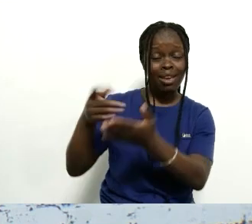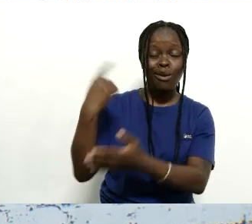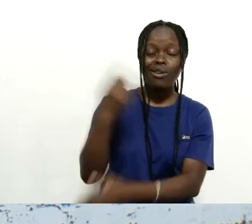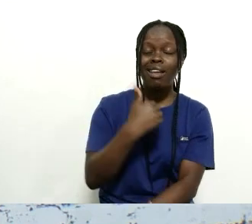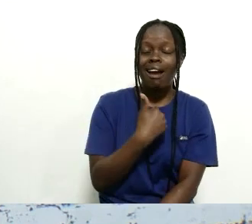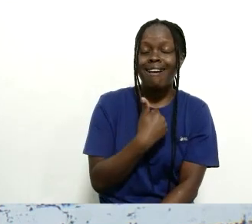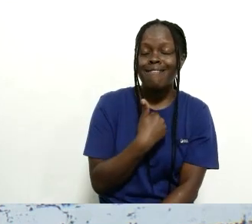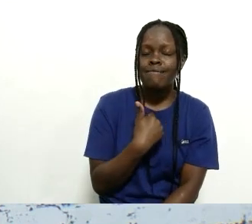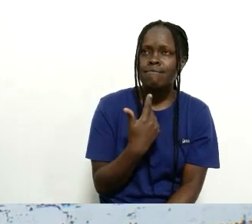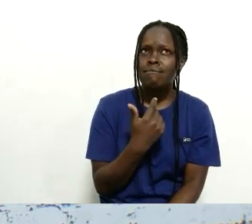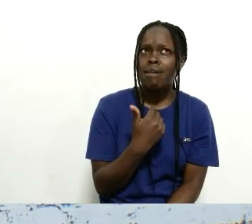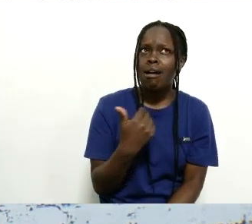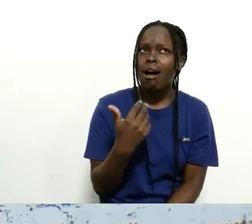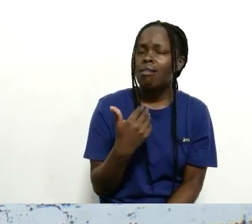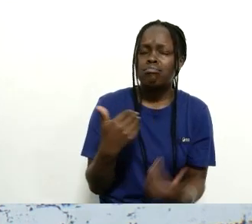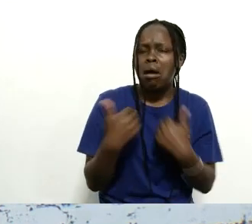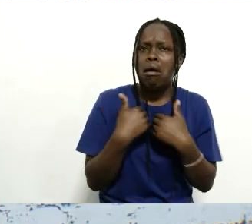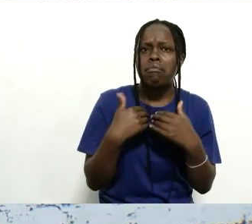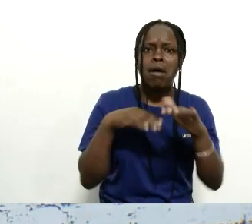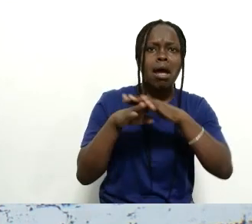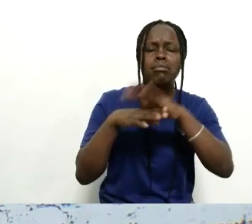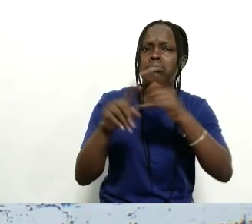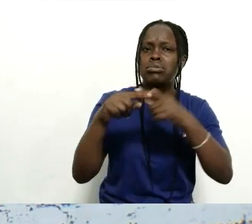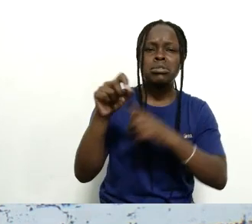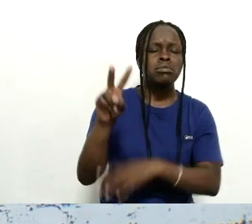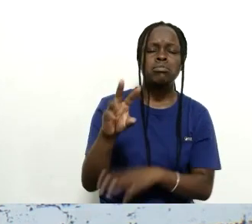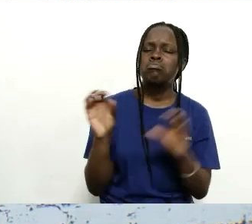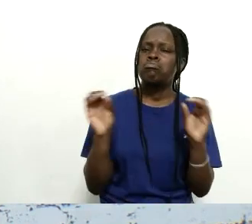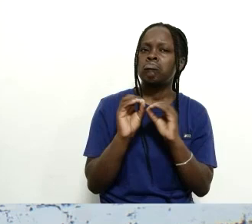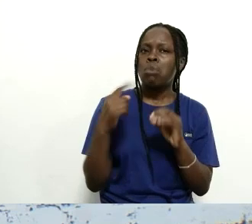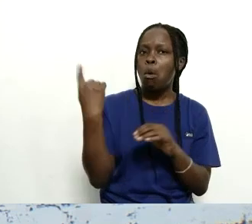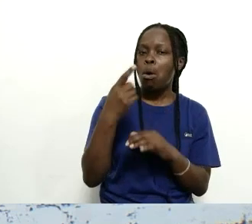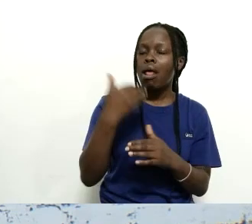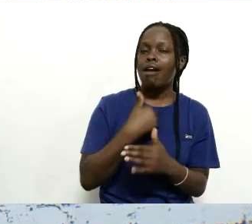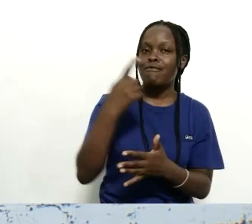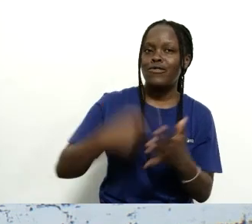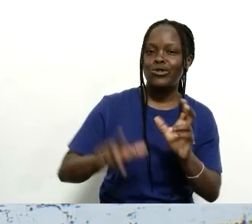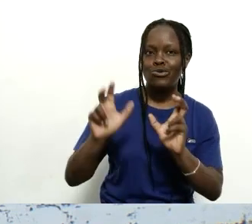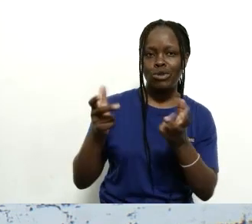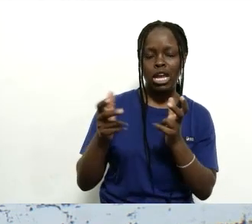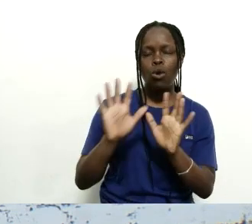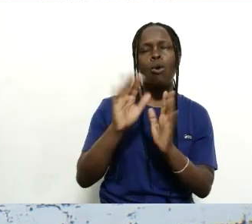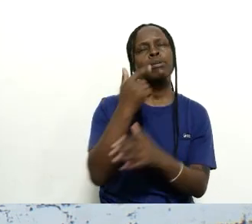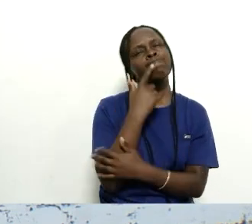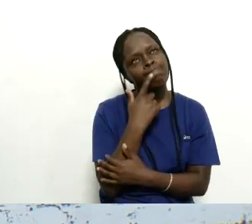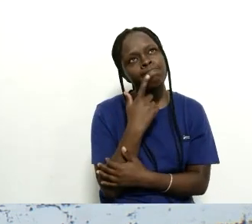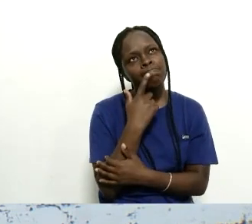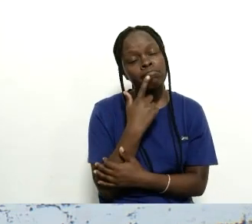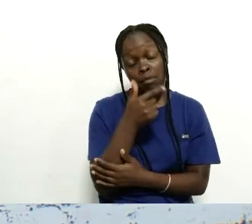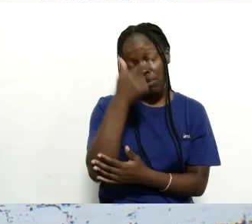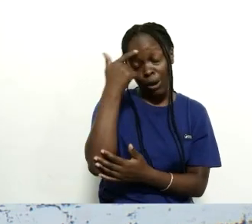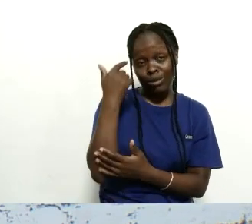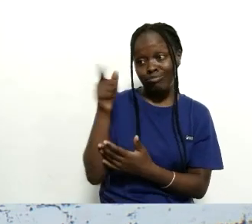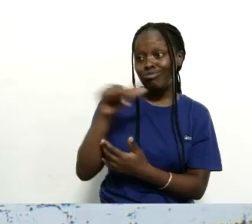digital content. Point number two, we need the infrastructure. We need the policies. Yeah, we need some